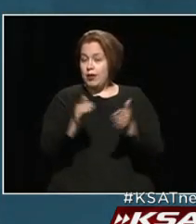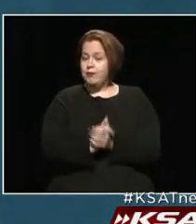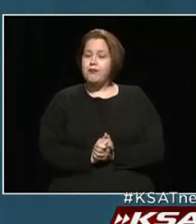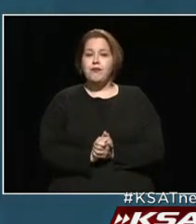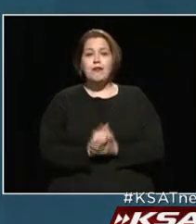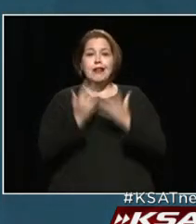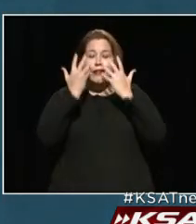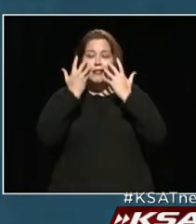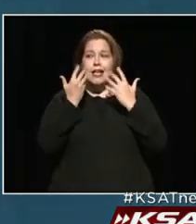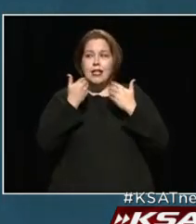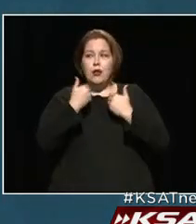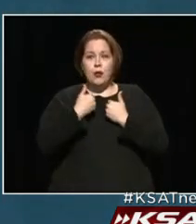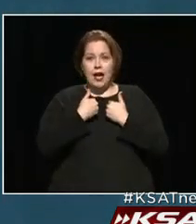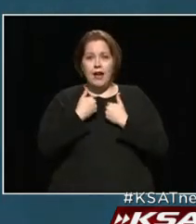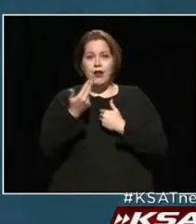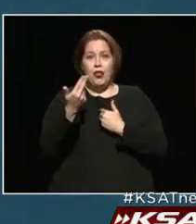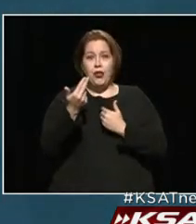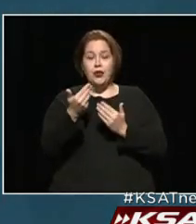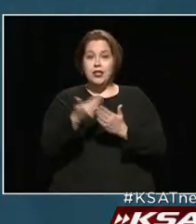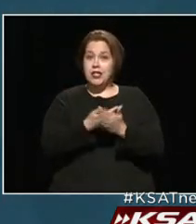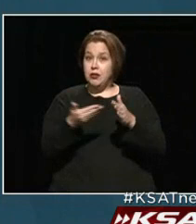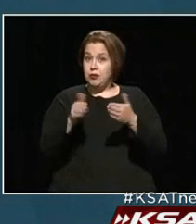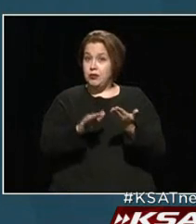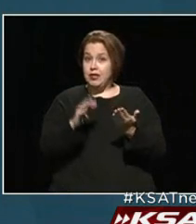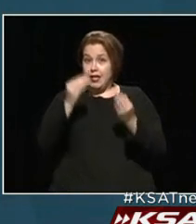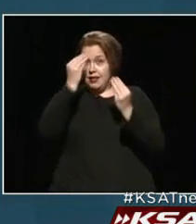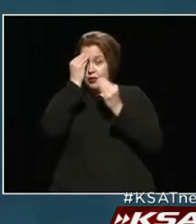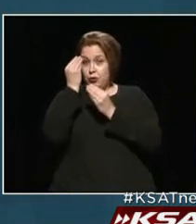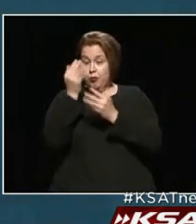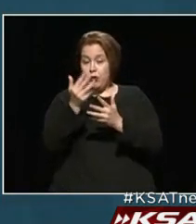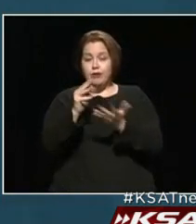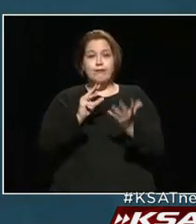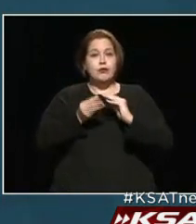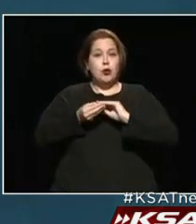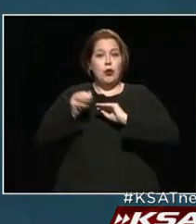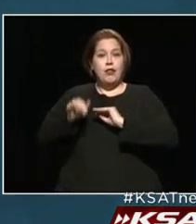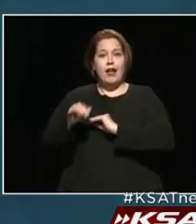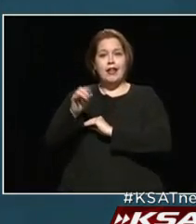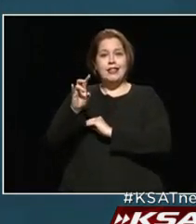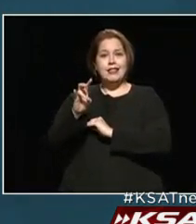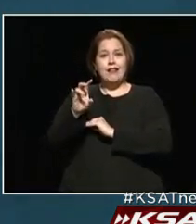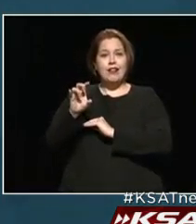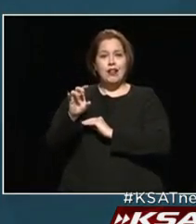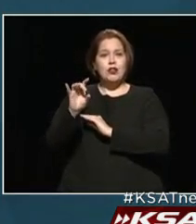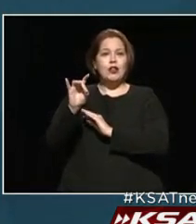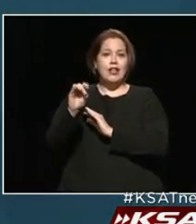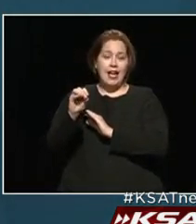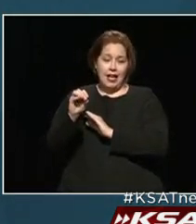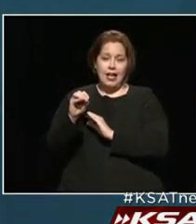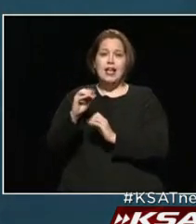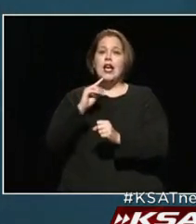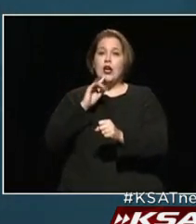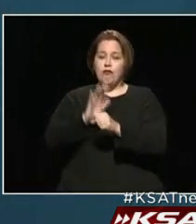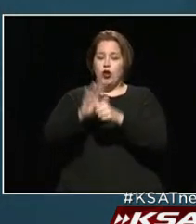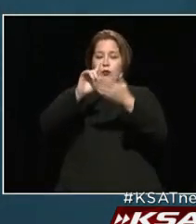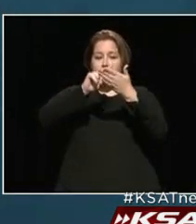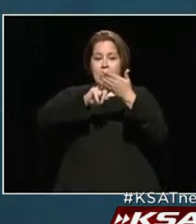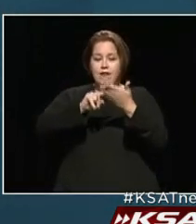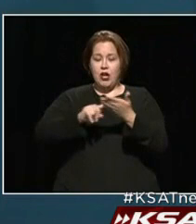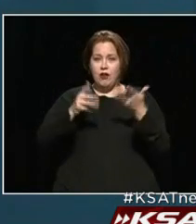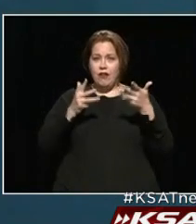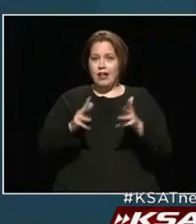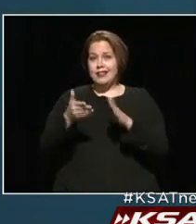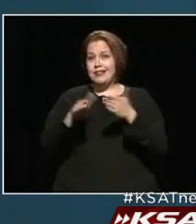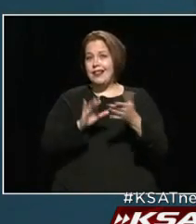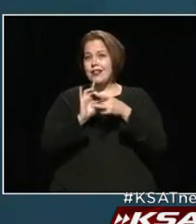do unfortunately have 13 new deaths to report tonight, bringing our total to 780 confirmed and verified